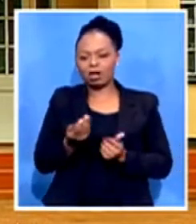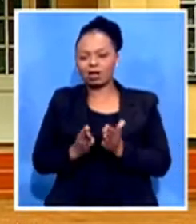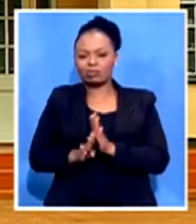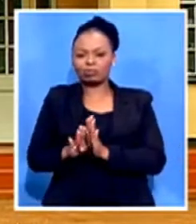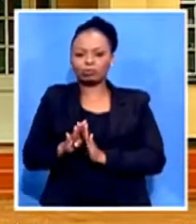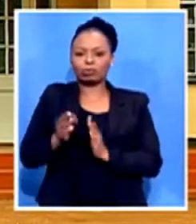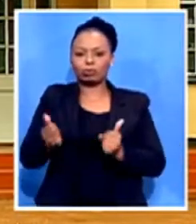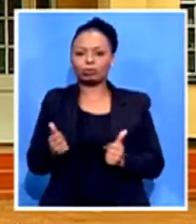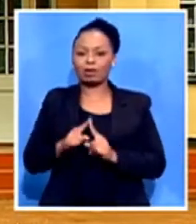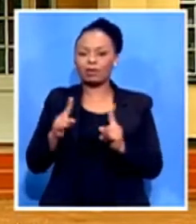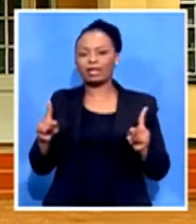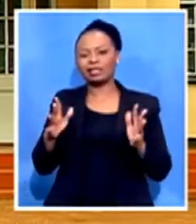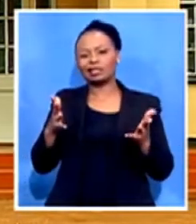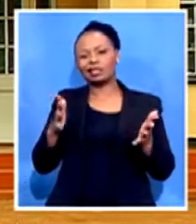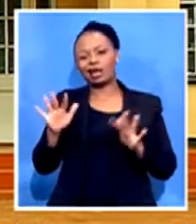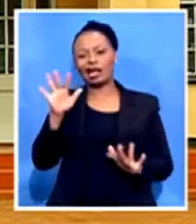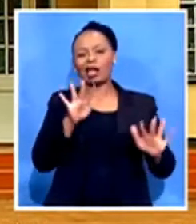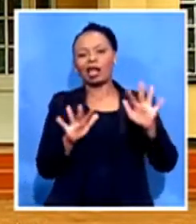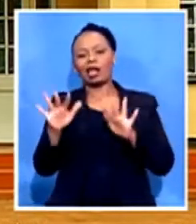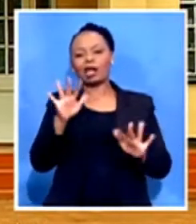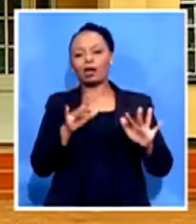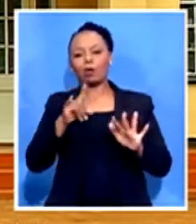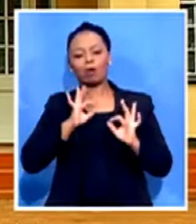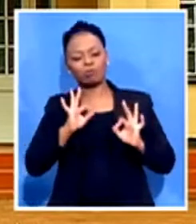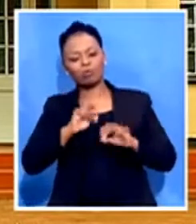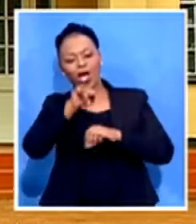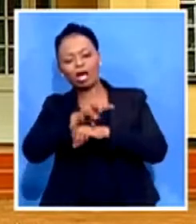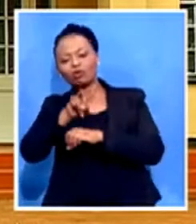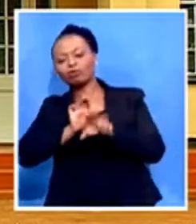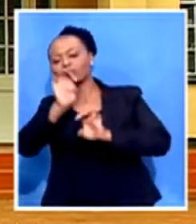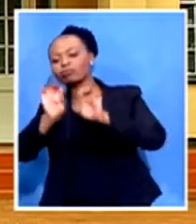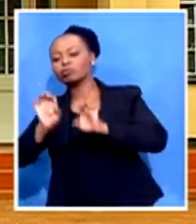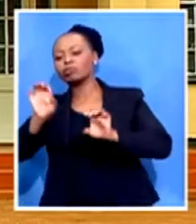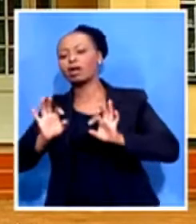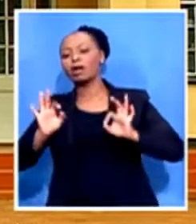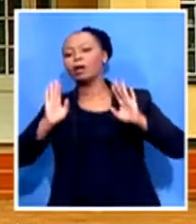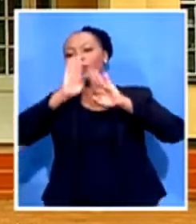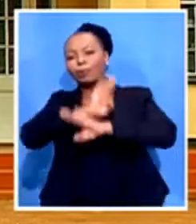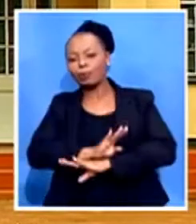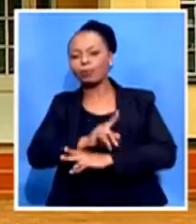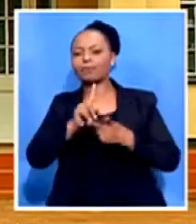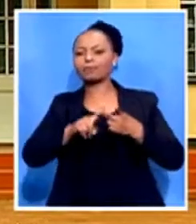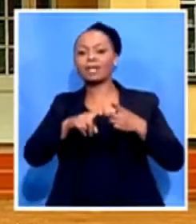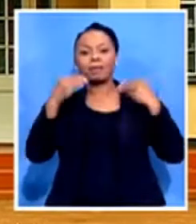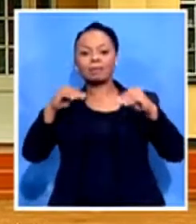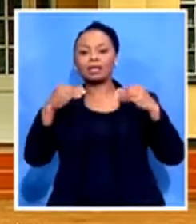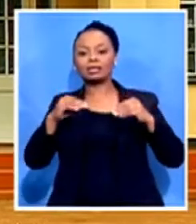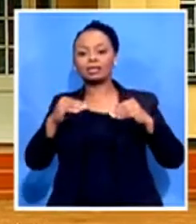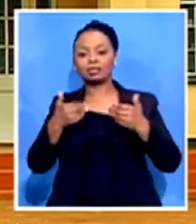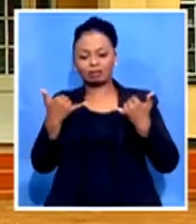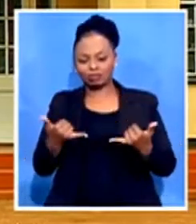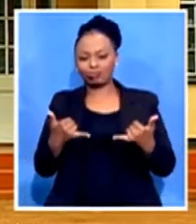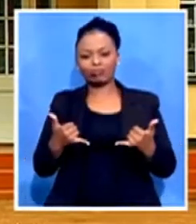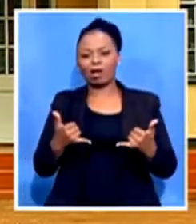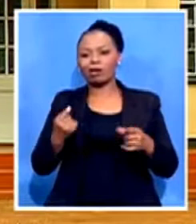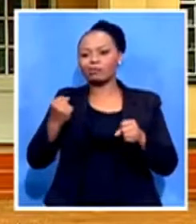Property Association, and there was no real production. That before that, it used to export to different countries around the